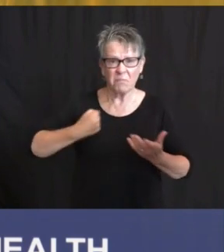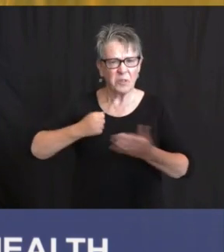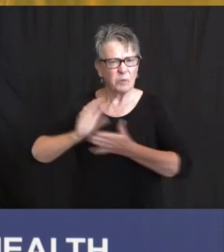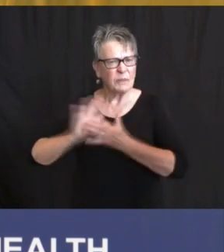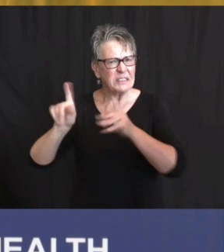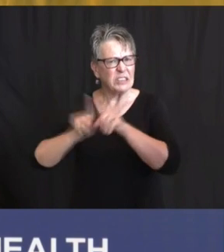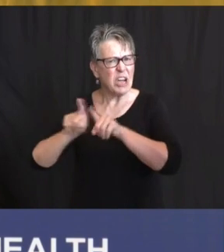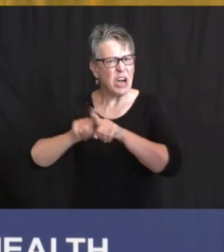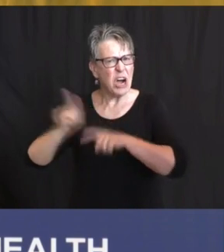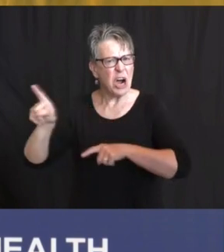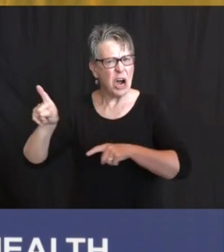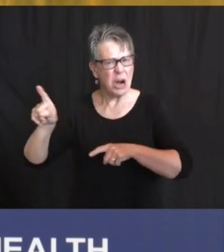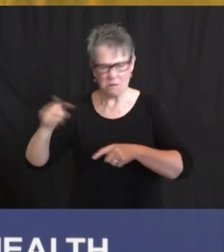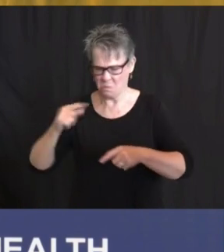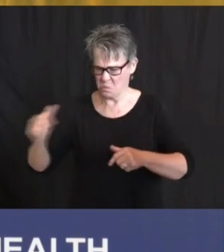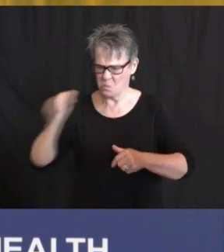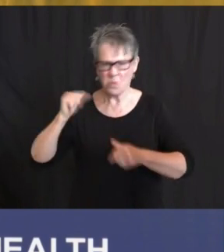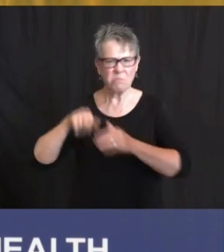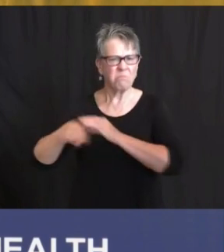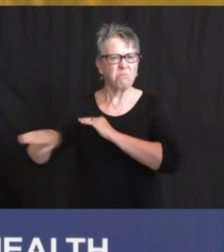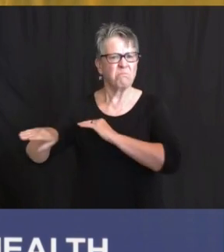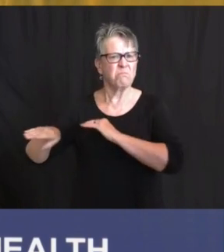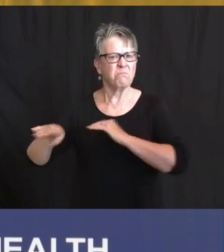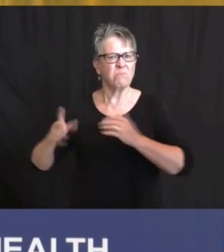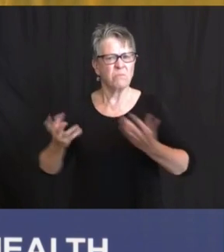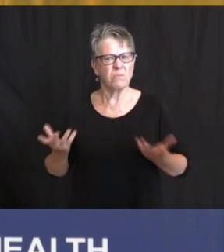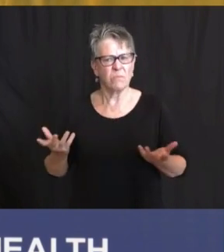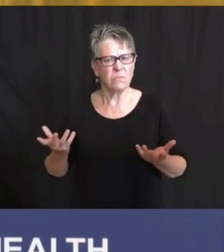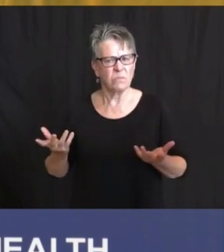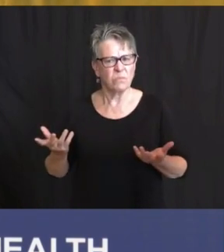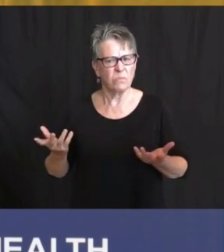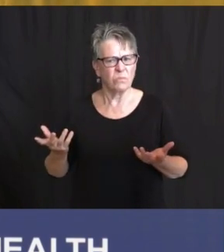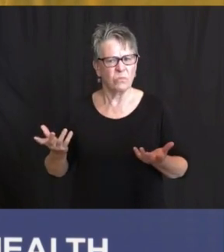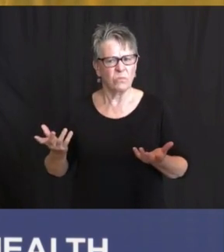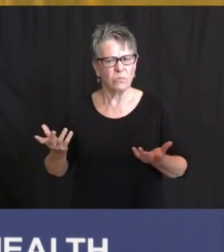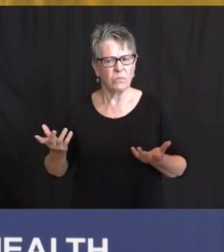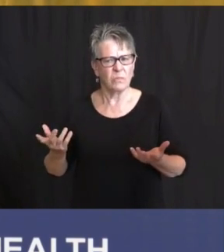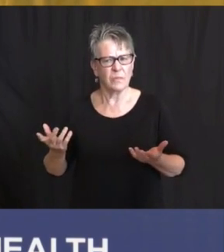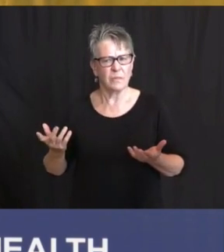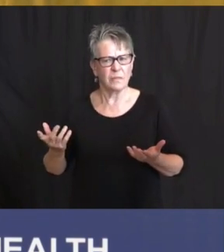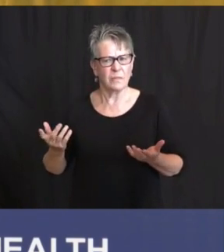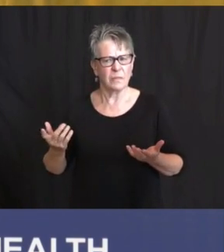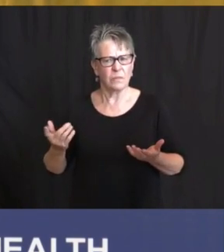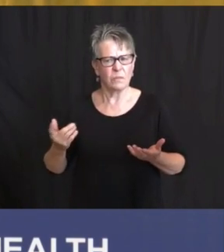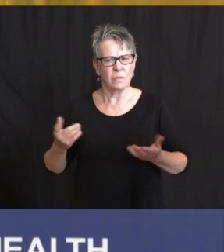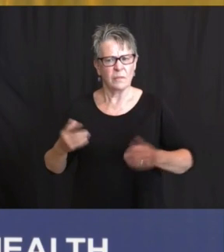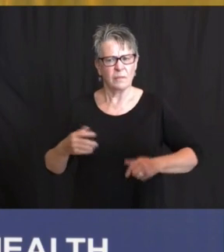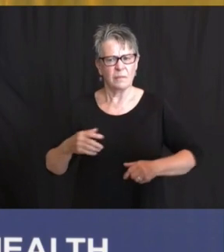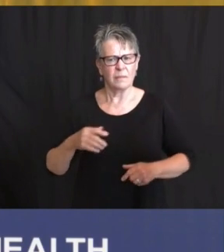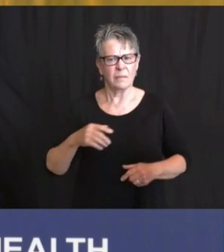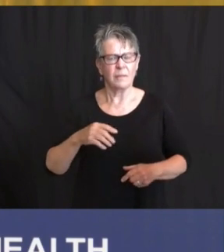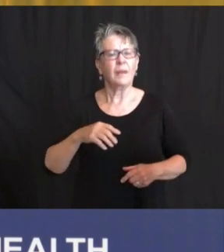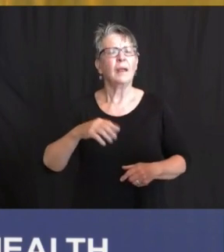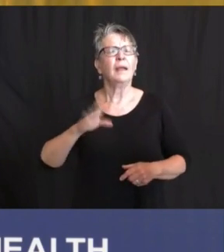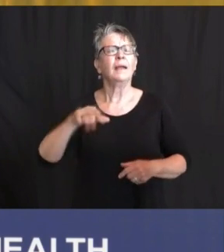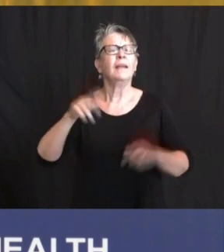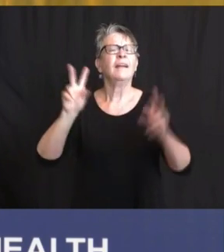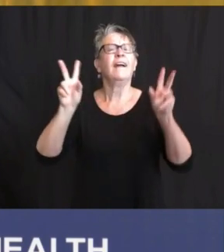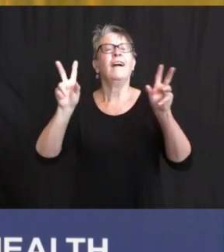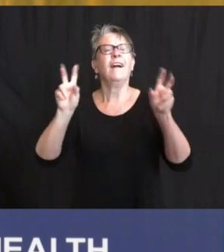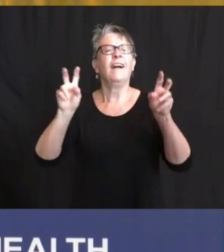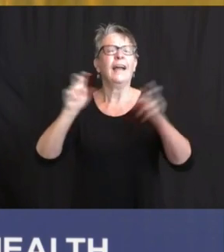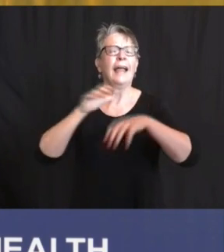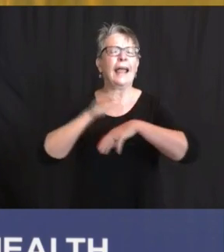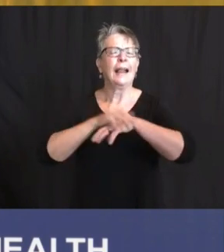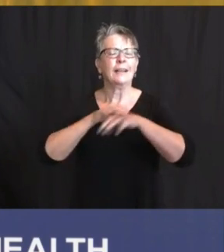I'll be masked. With that, Dante, we're going to start over here. Ma'am, do you have anything? You're good. You would like? Okay, we'll start on the wall.